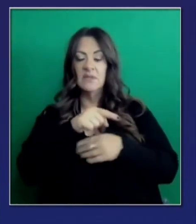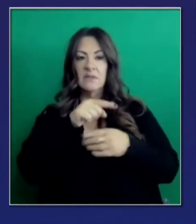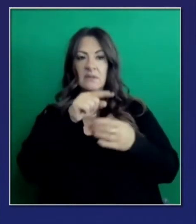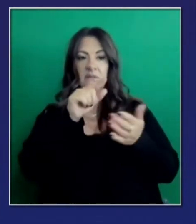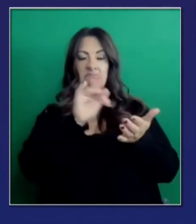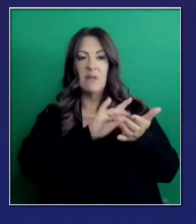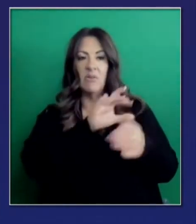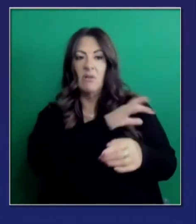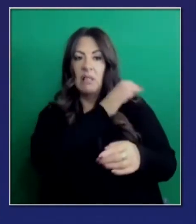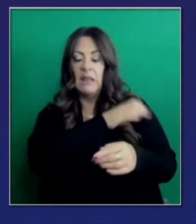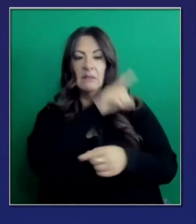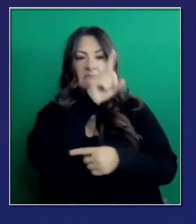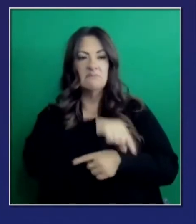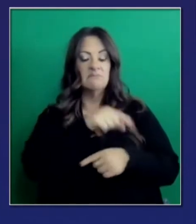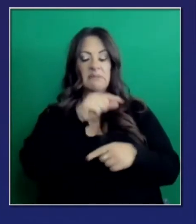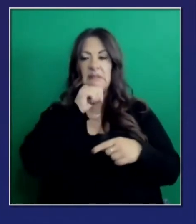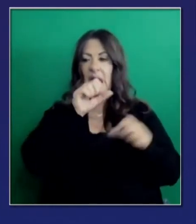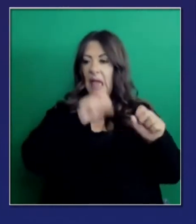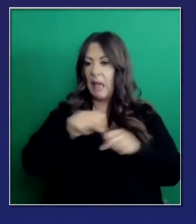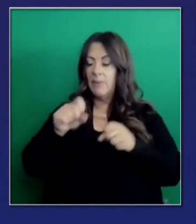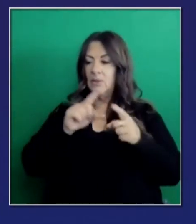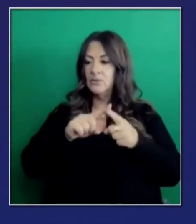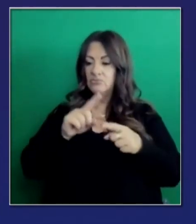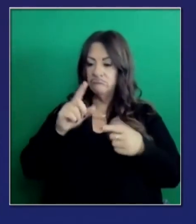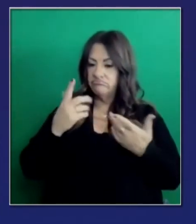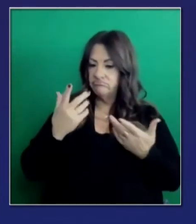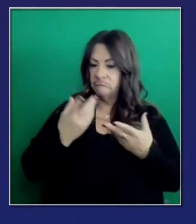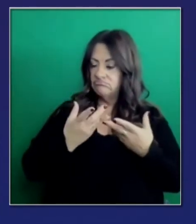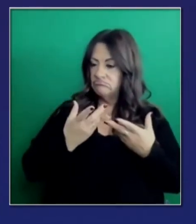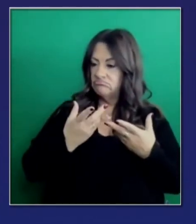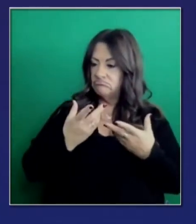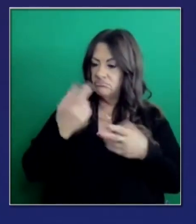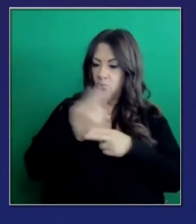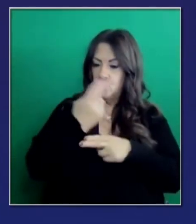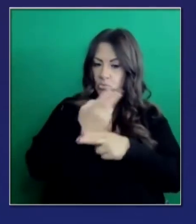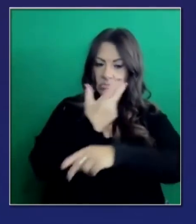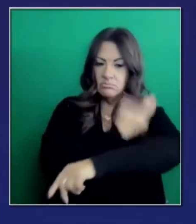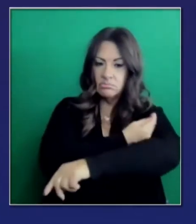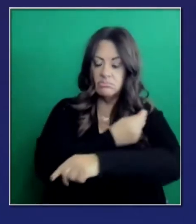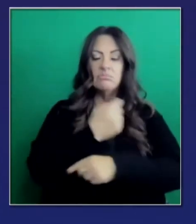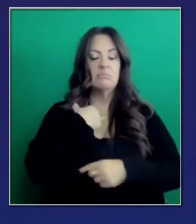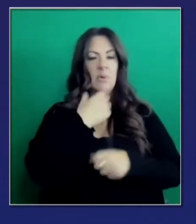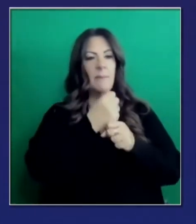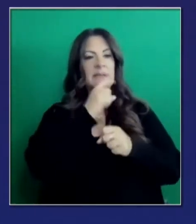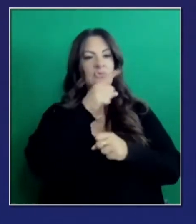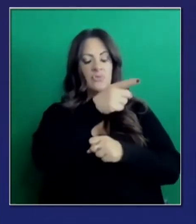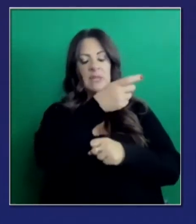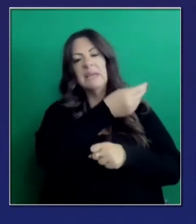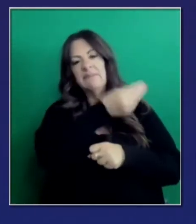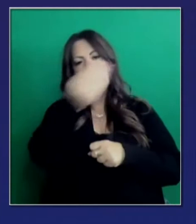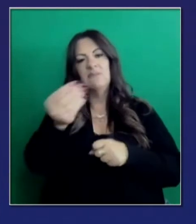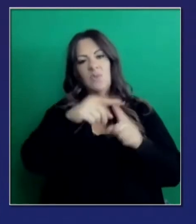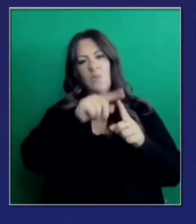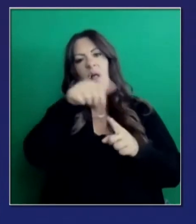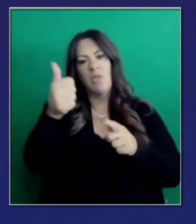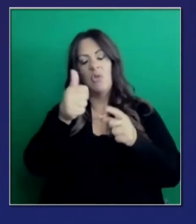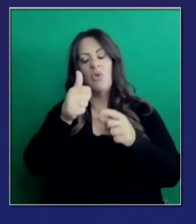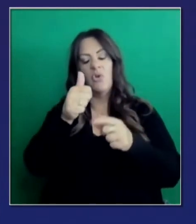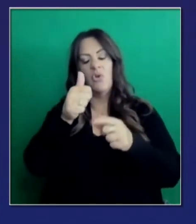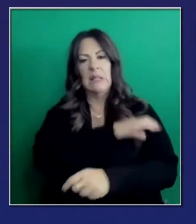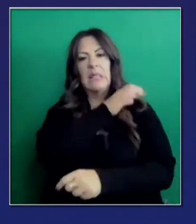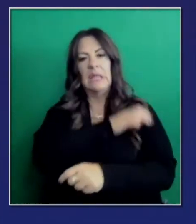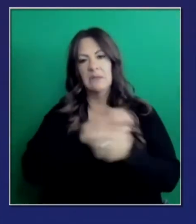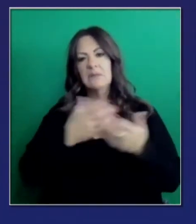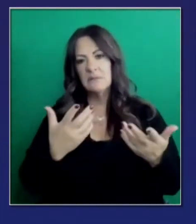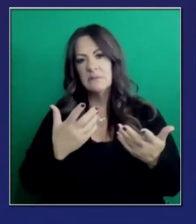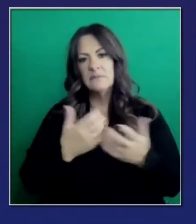that's in the works. That is not something prospective, I can assure you. We have a vaccinating team. As you know, we've got 3 task force. We have